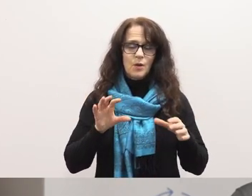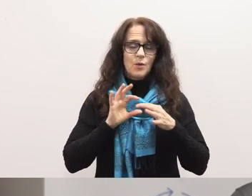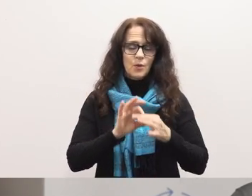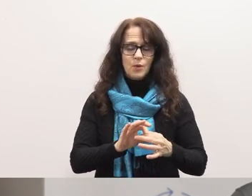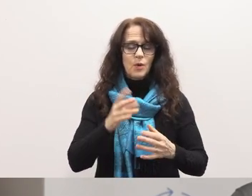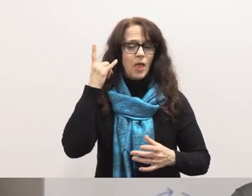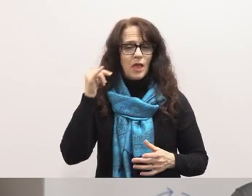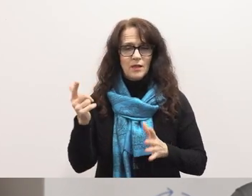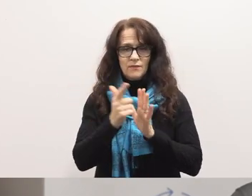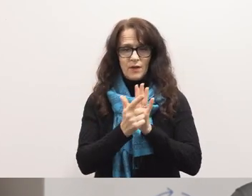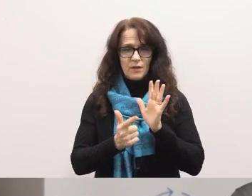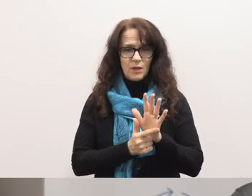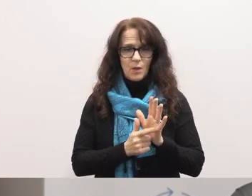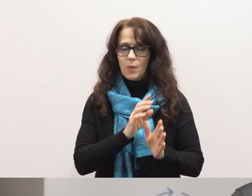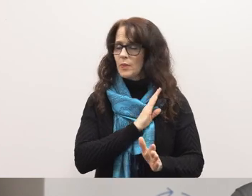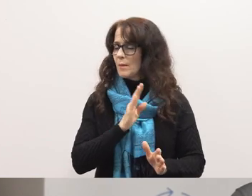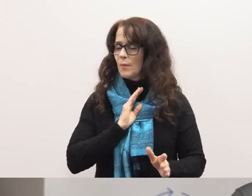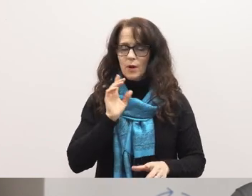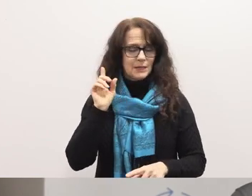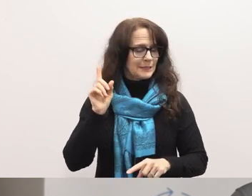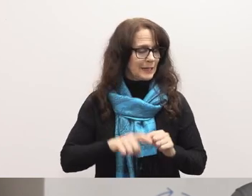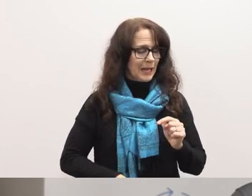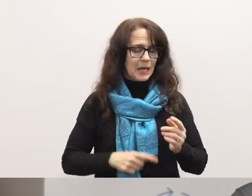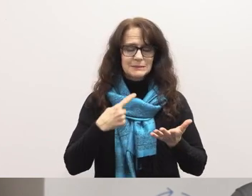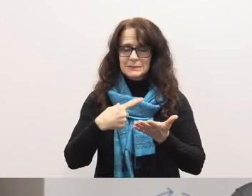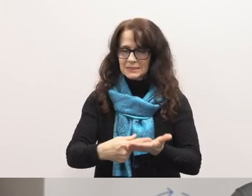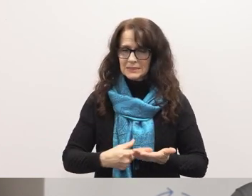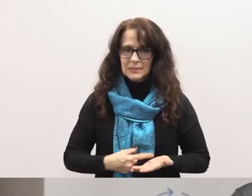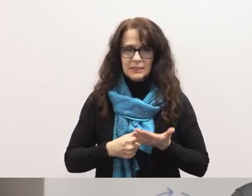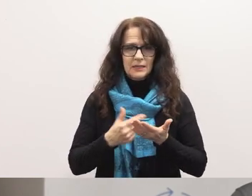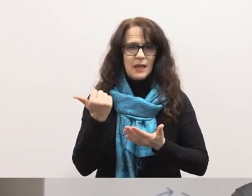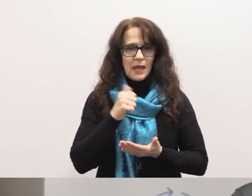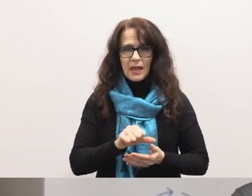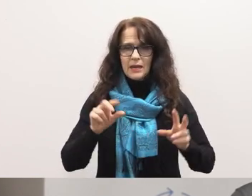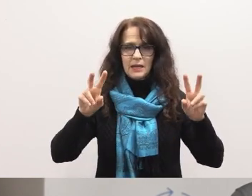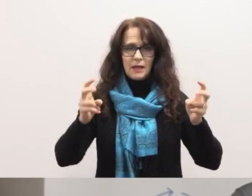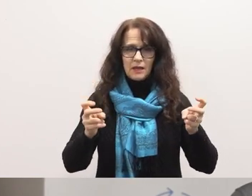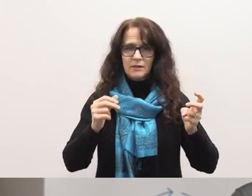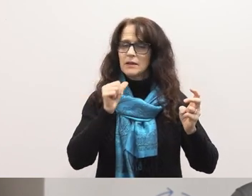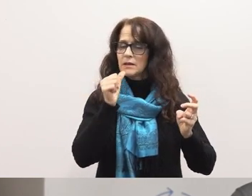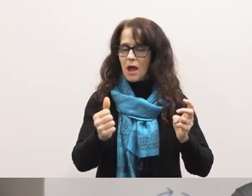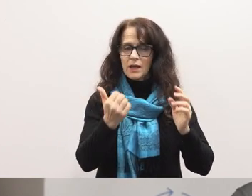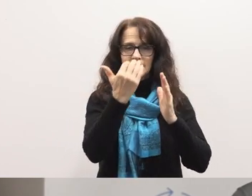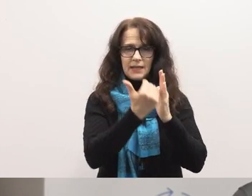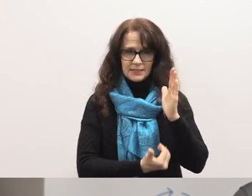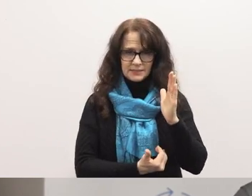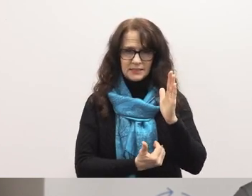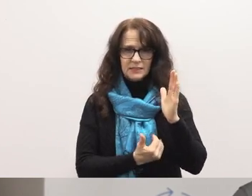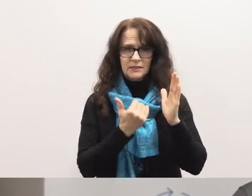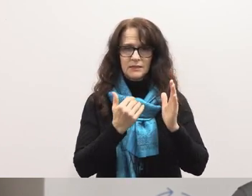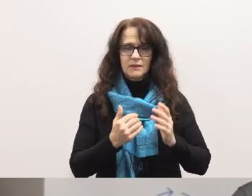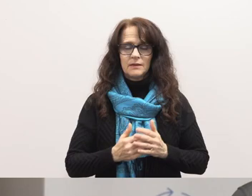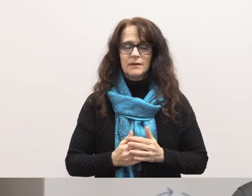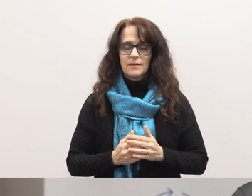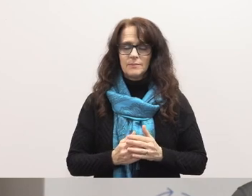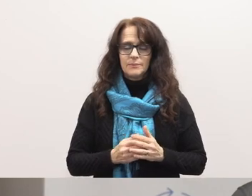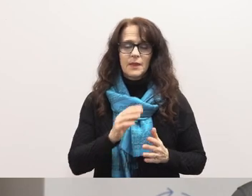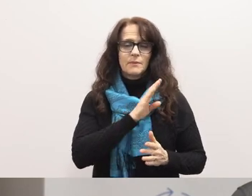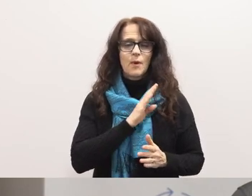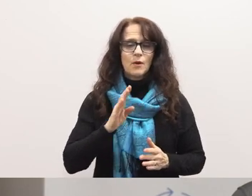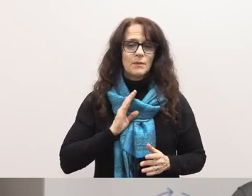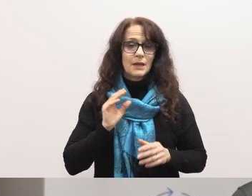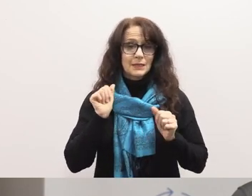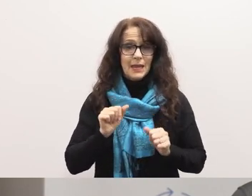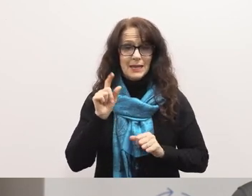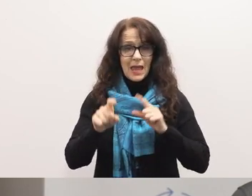law, the board cannot enter into discussion on any items not listed on the agenda. Board members or staff may